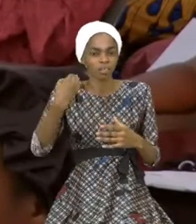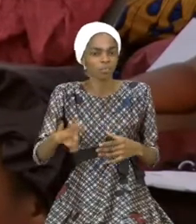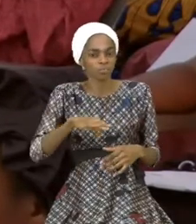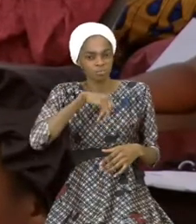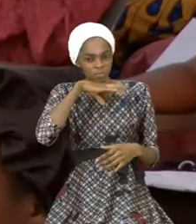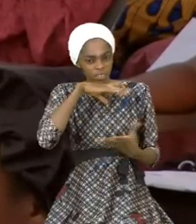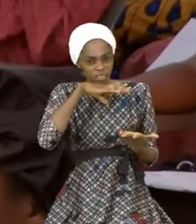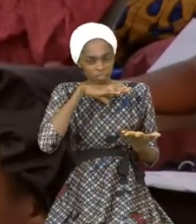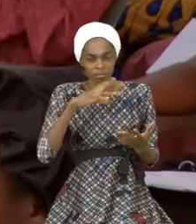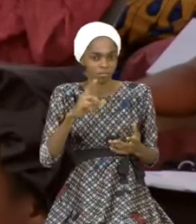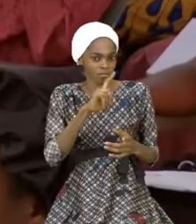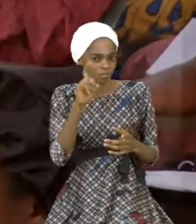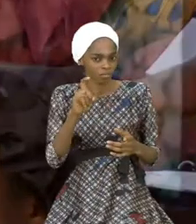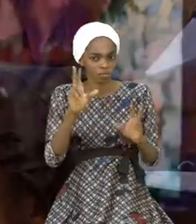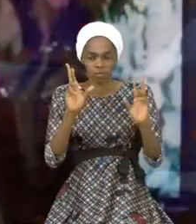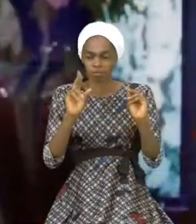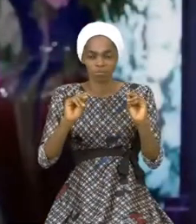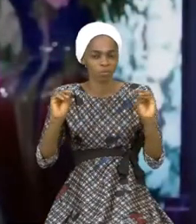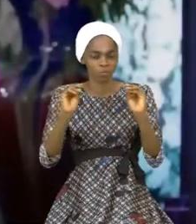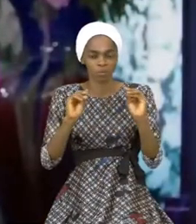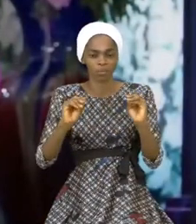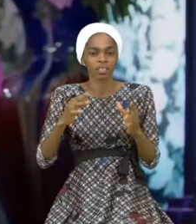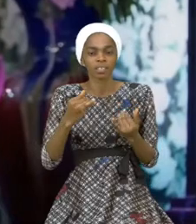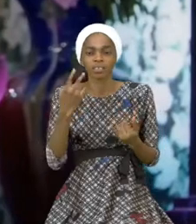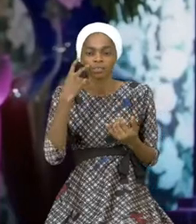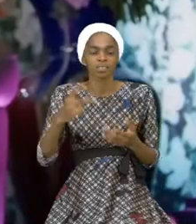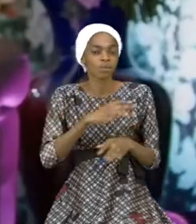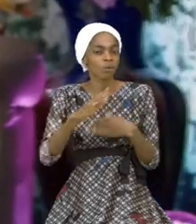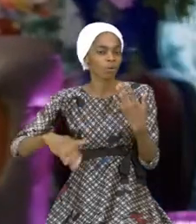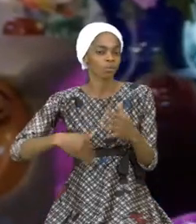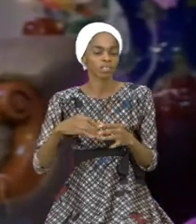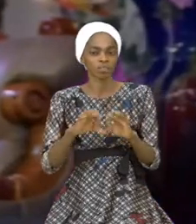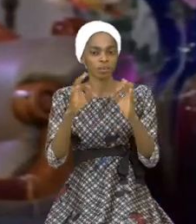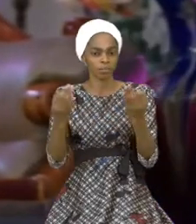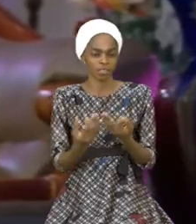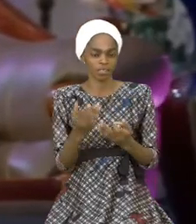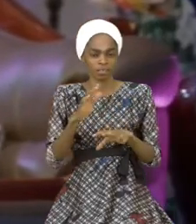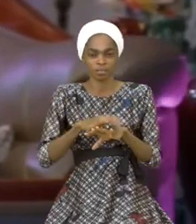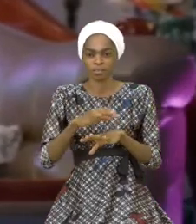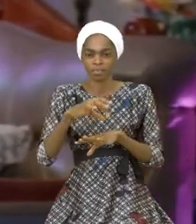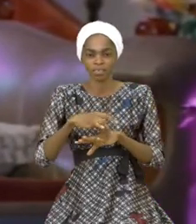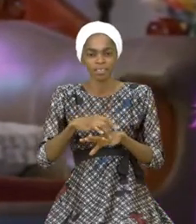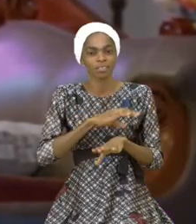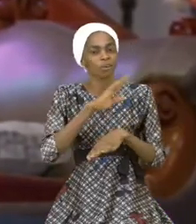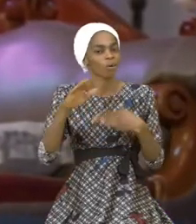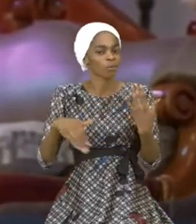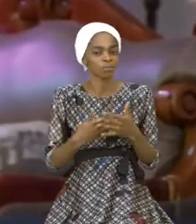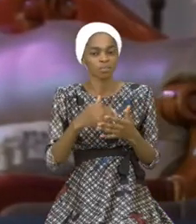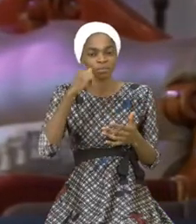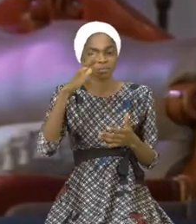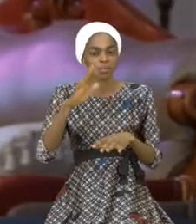unclean? No one. You see all the families on earth, all the men, all the women on